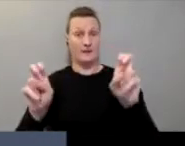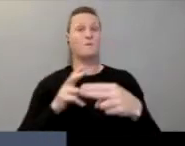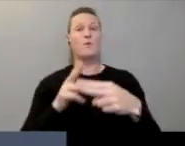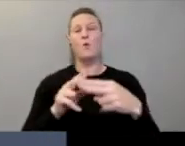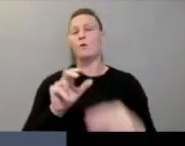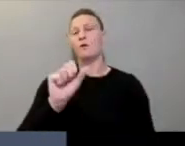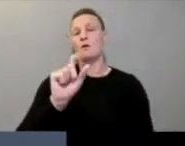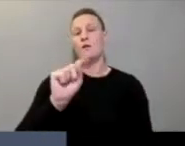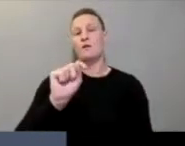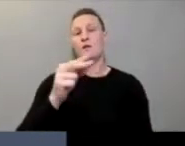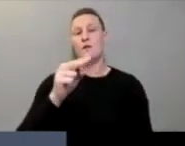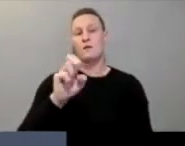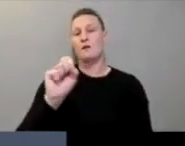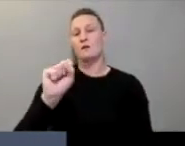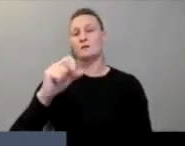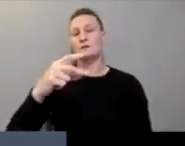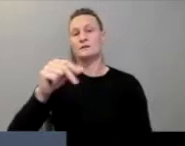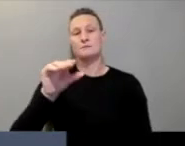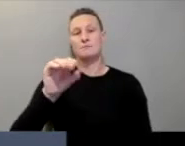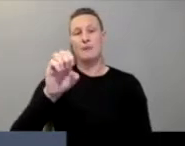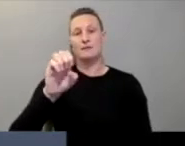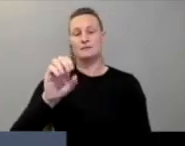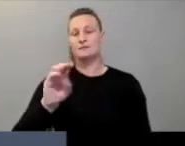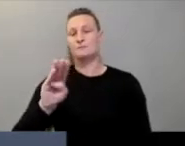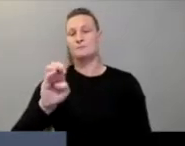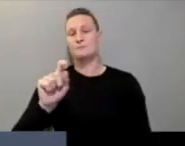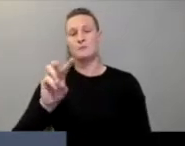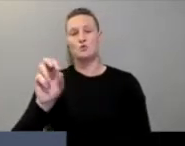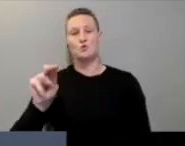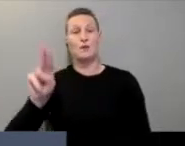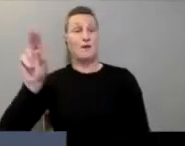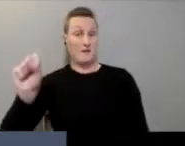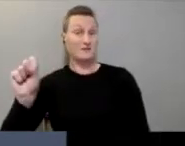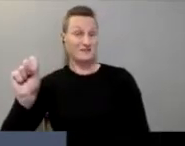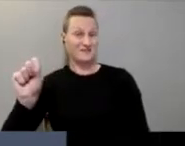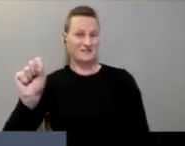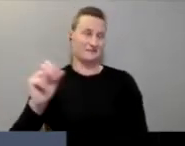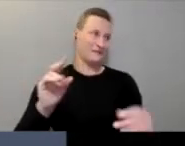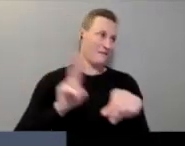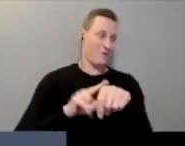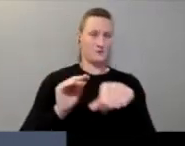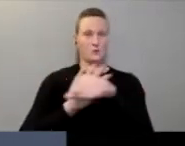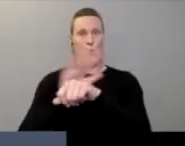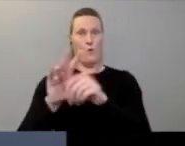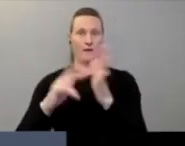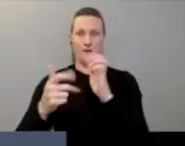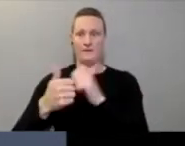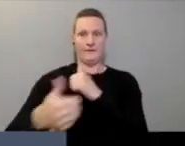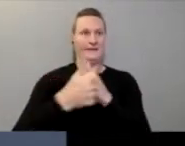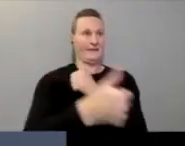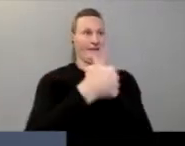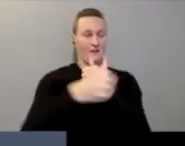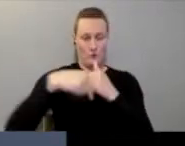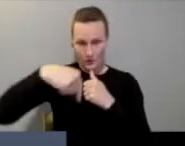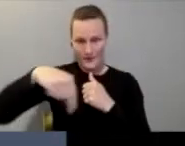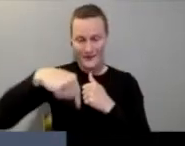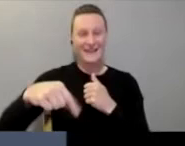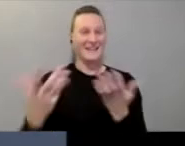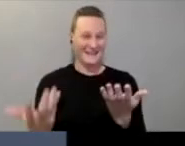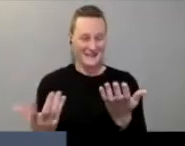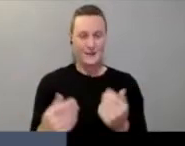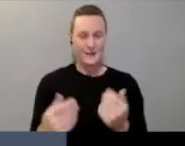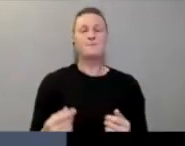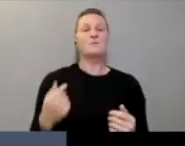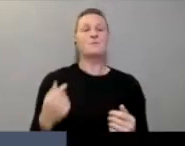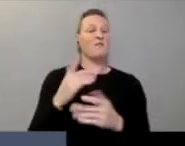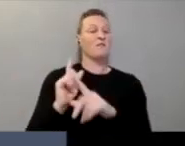in our COVID world. We are excited to have artists from the circumpolar,